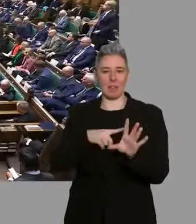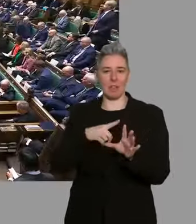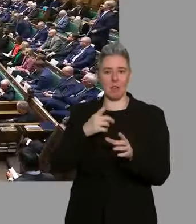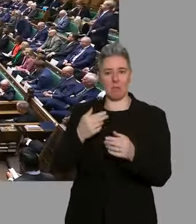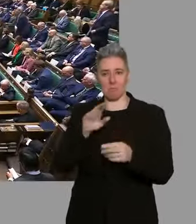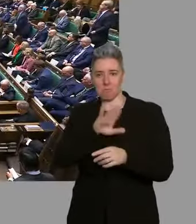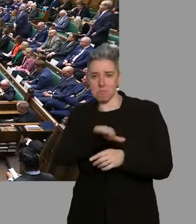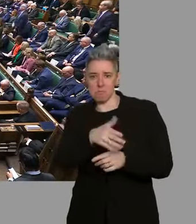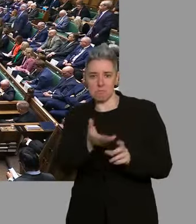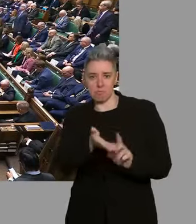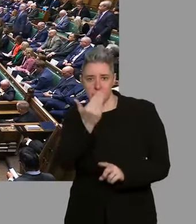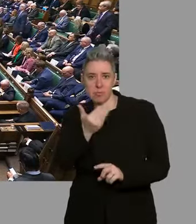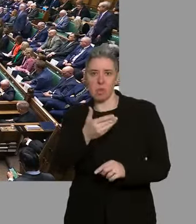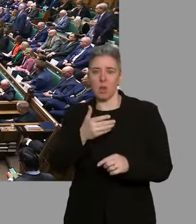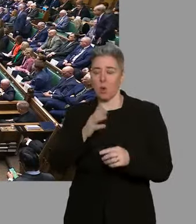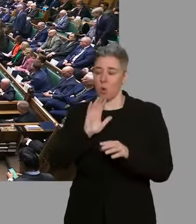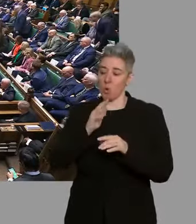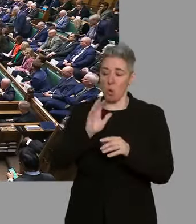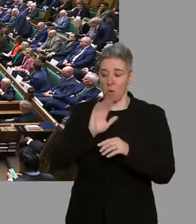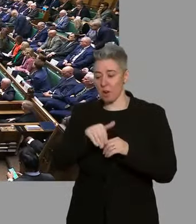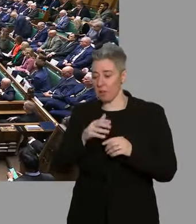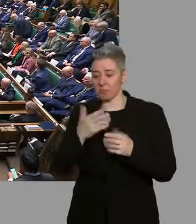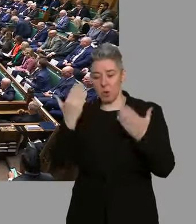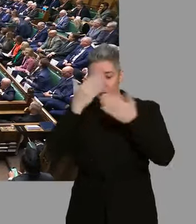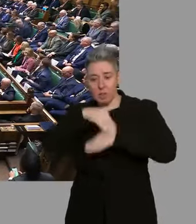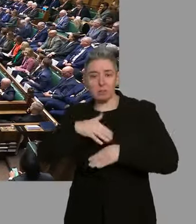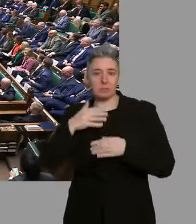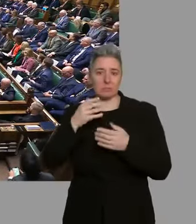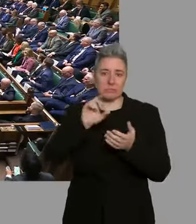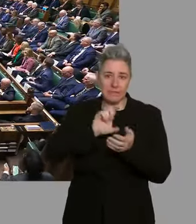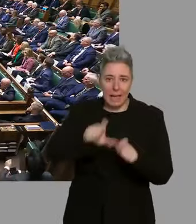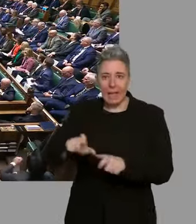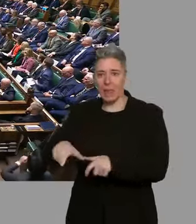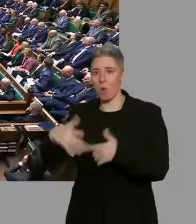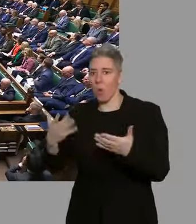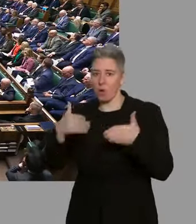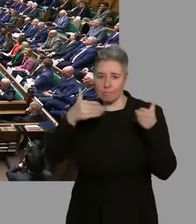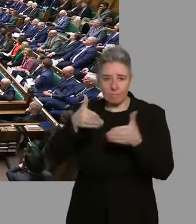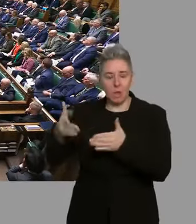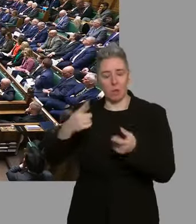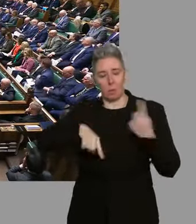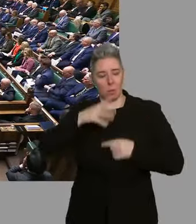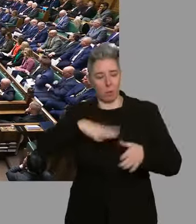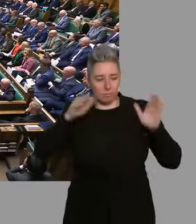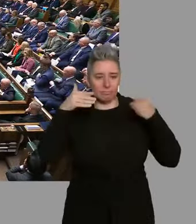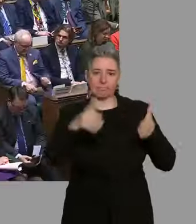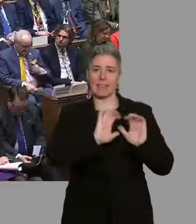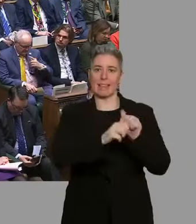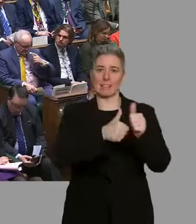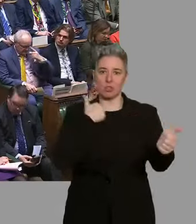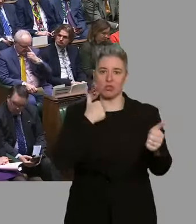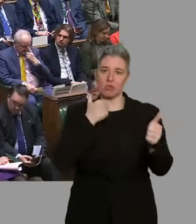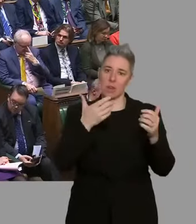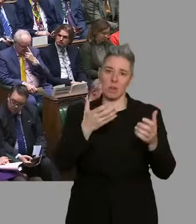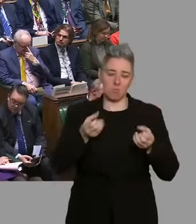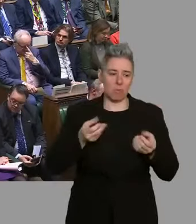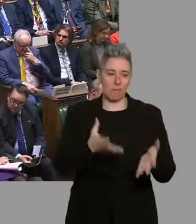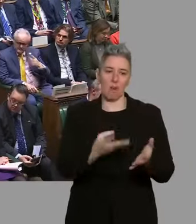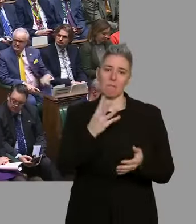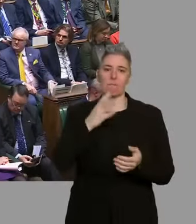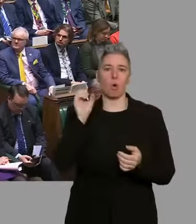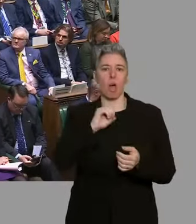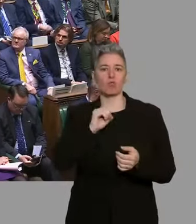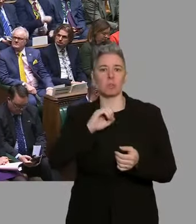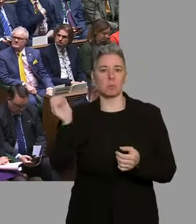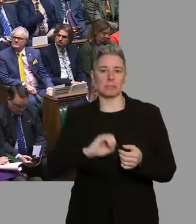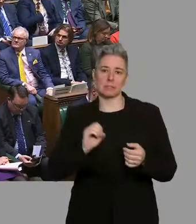Matt Vickers. Thank you, Mr. Speaker. Margaret from Stockton is furious. Stockton's